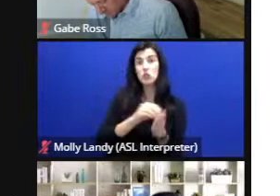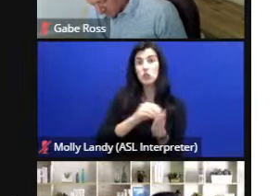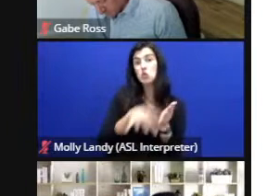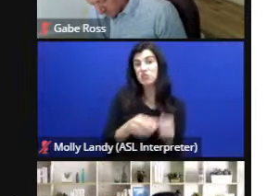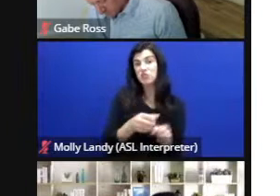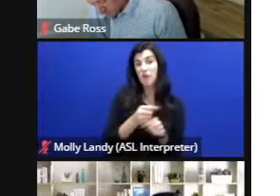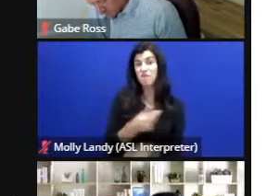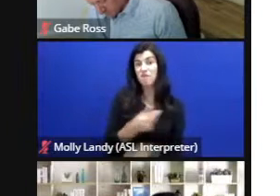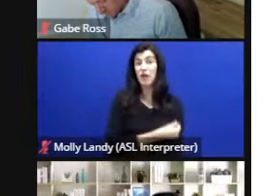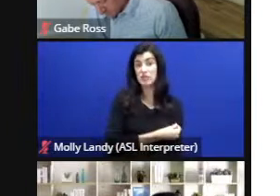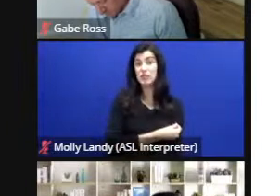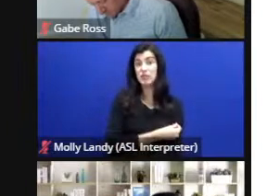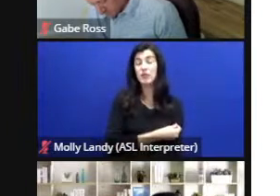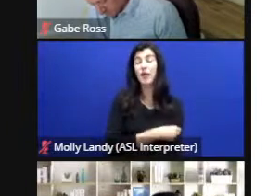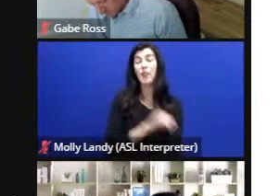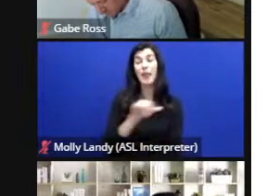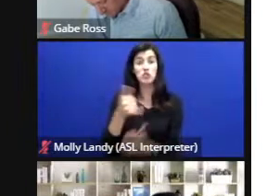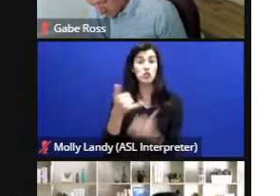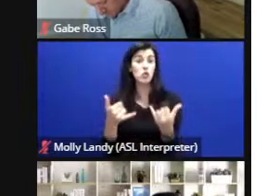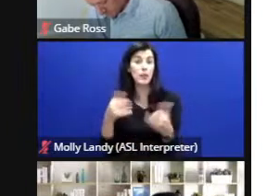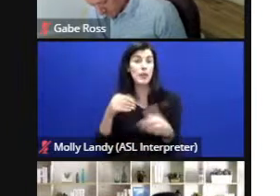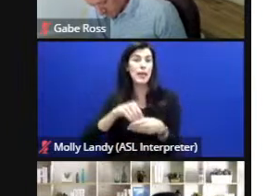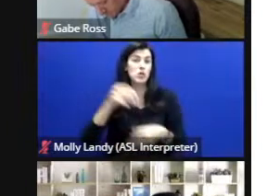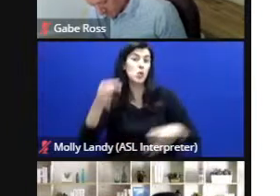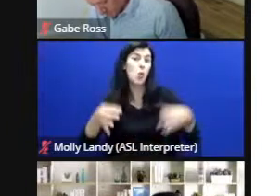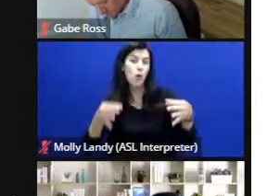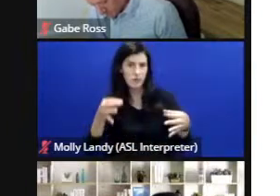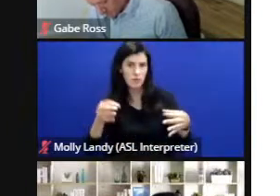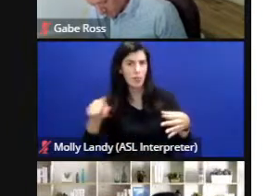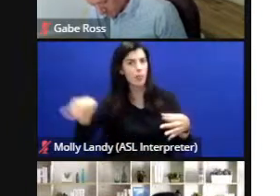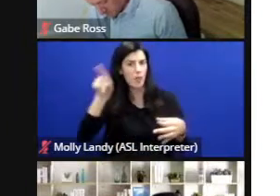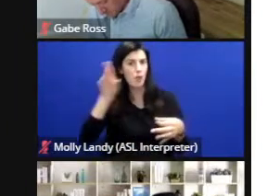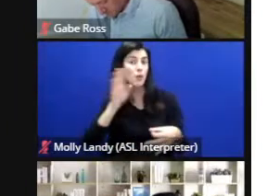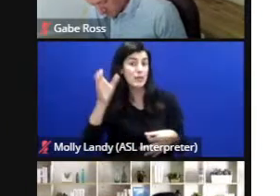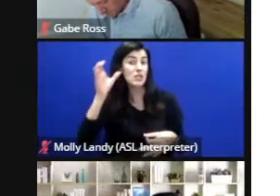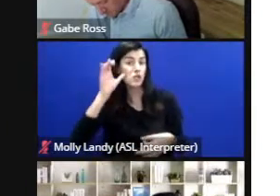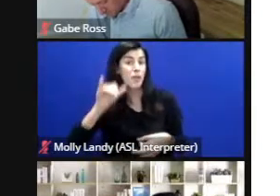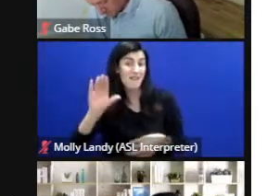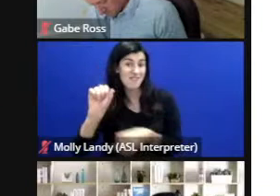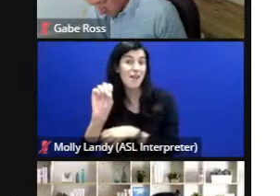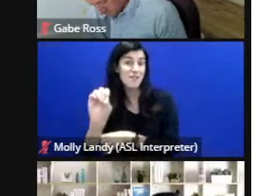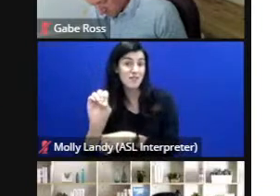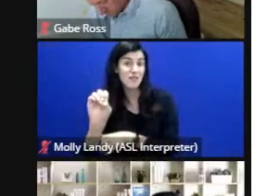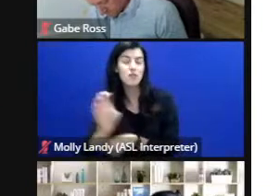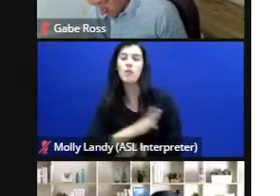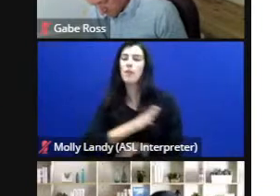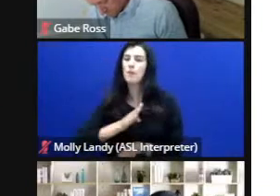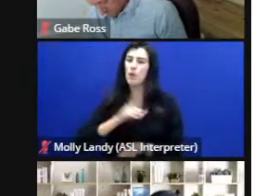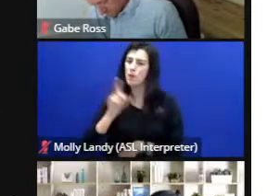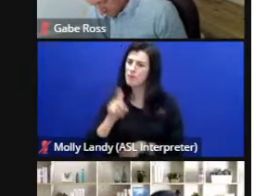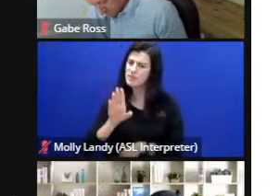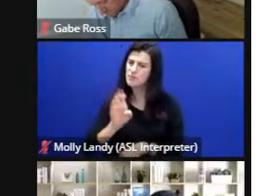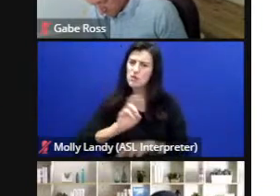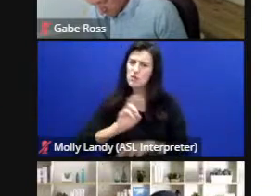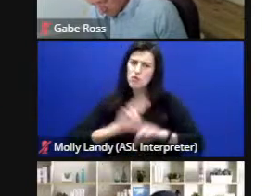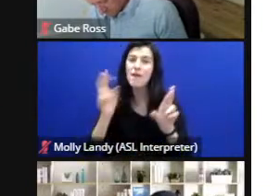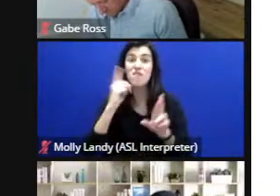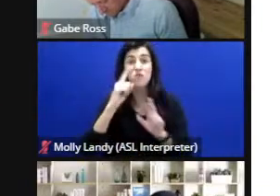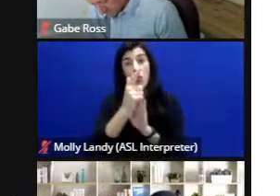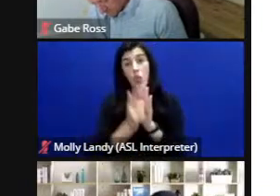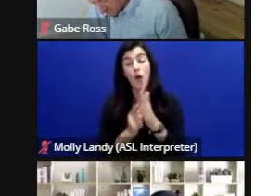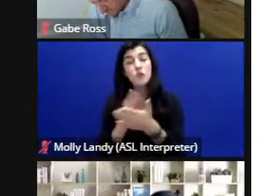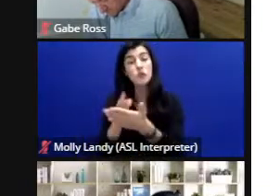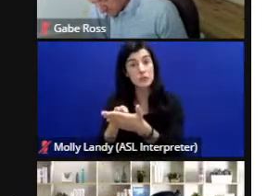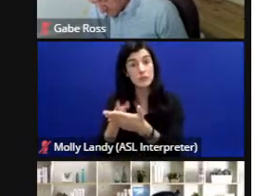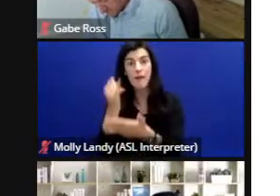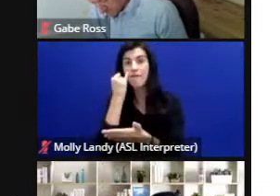court and they are hearing the case. So we'll see how that case comes. But the board needs to be ready for lawsuits. If